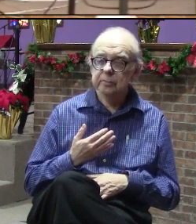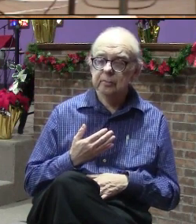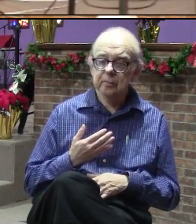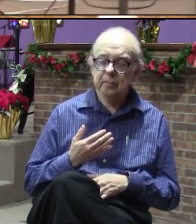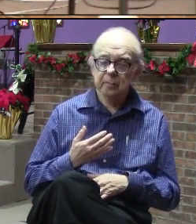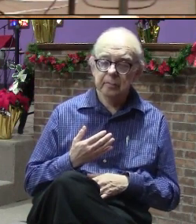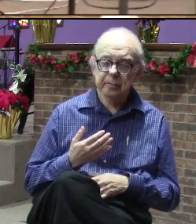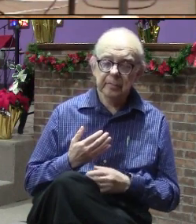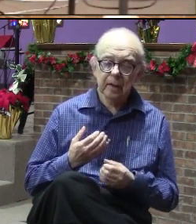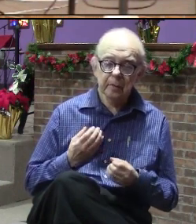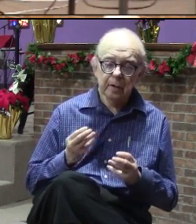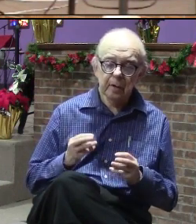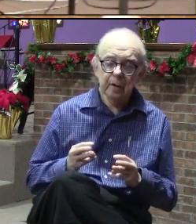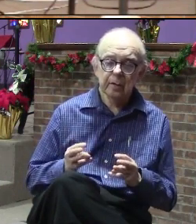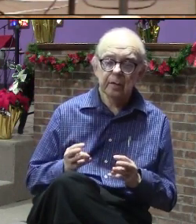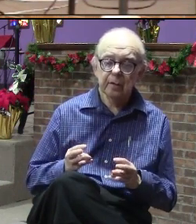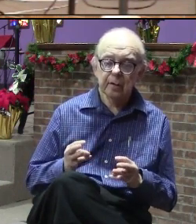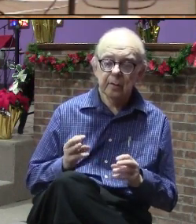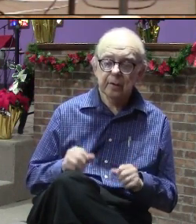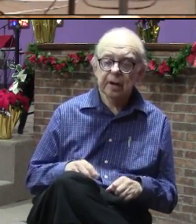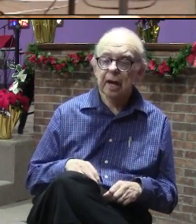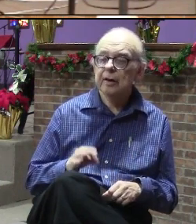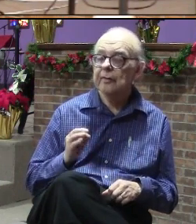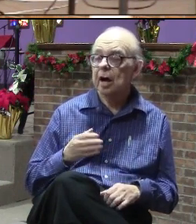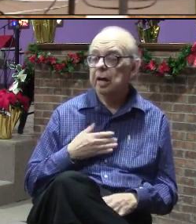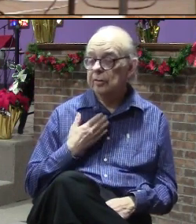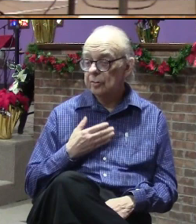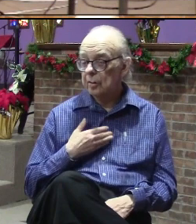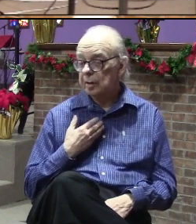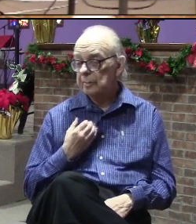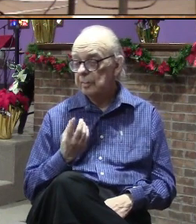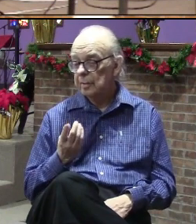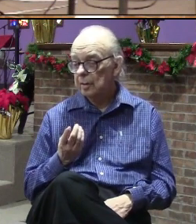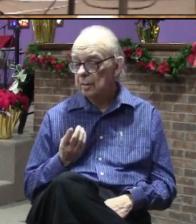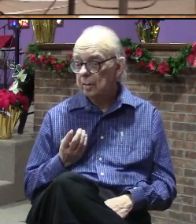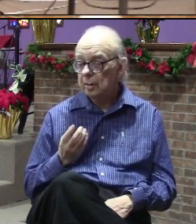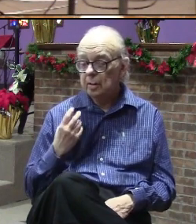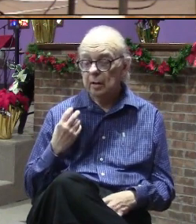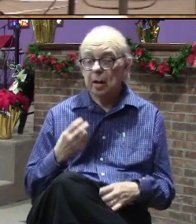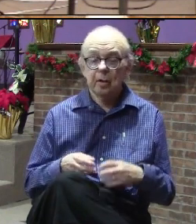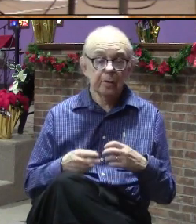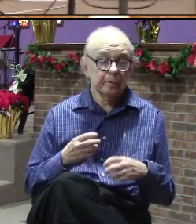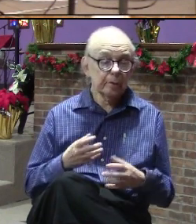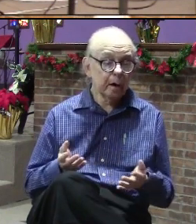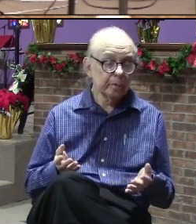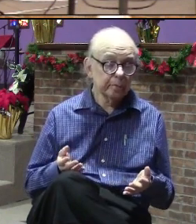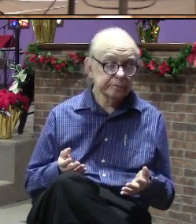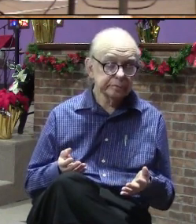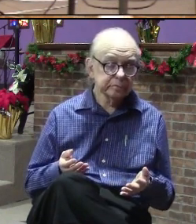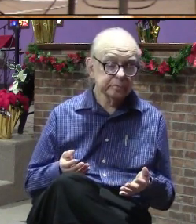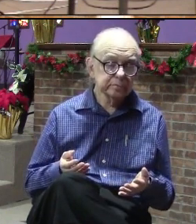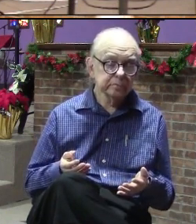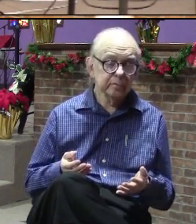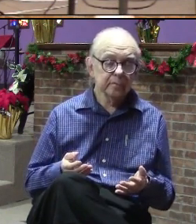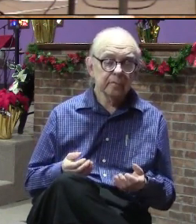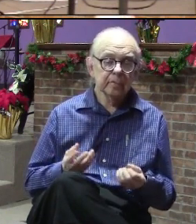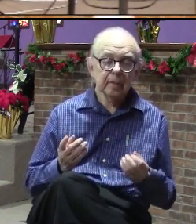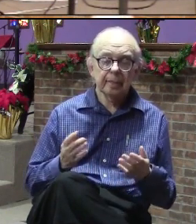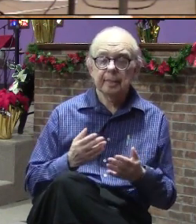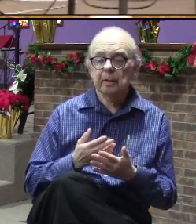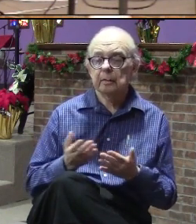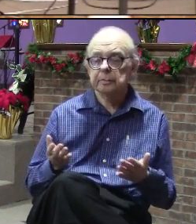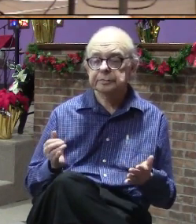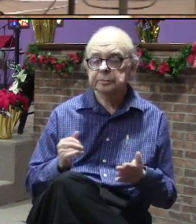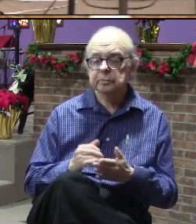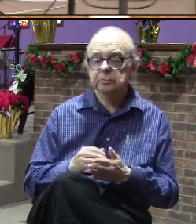there's a lot of ways that we can find joy. But the problem is this. A lot of the things that